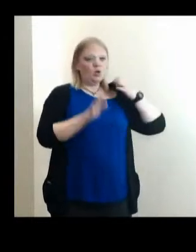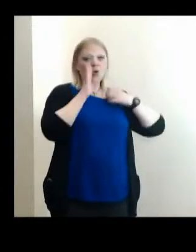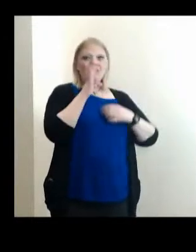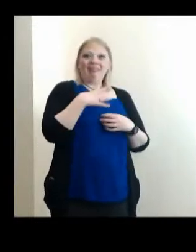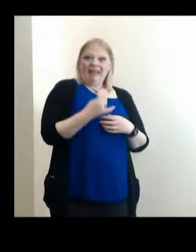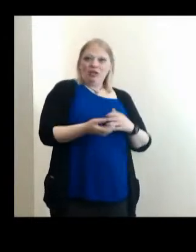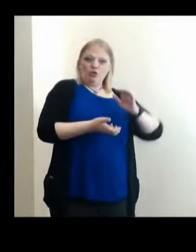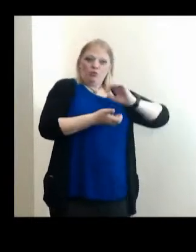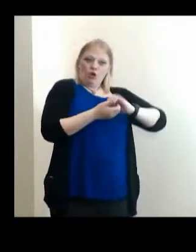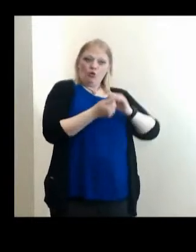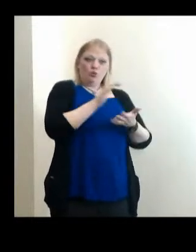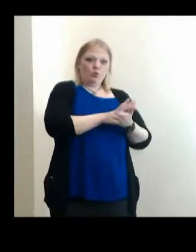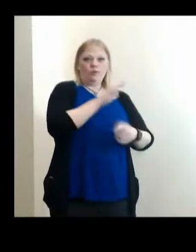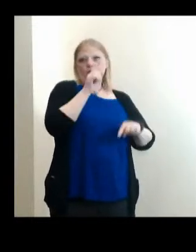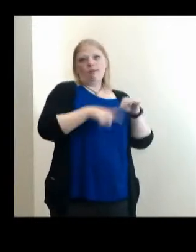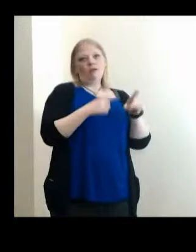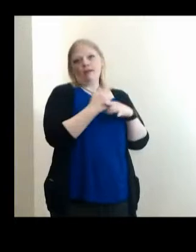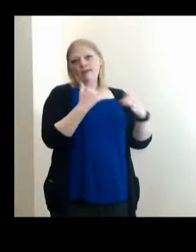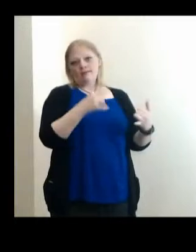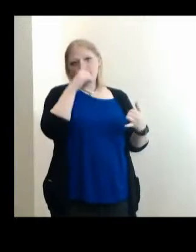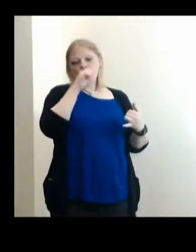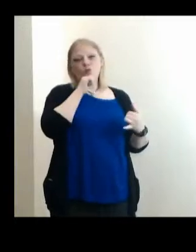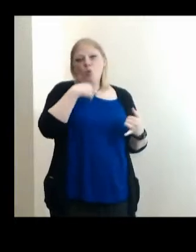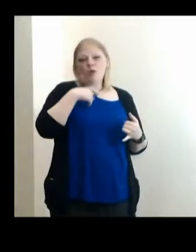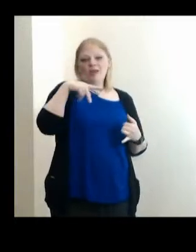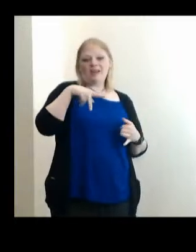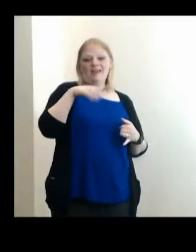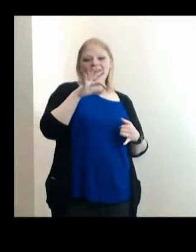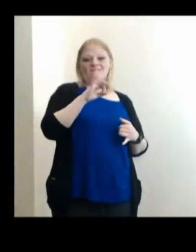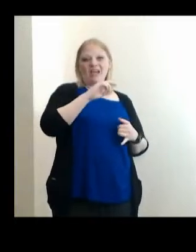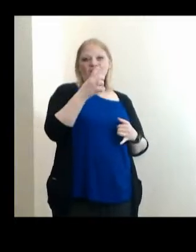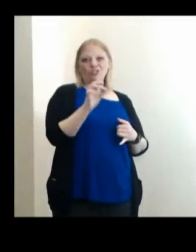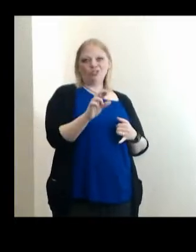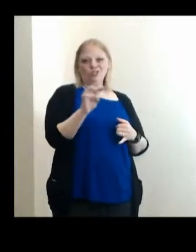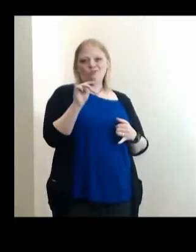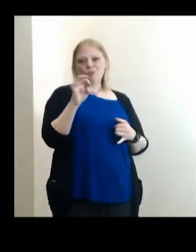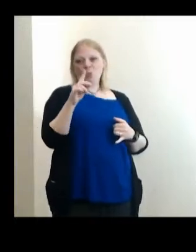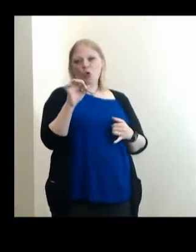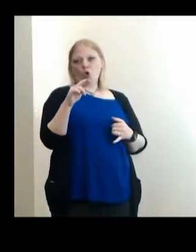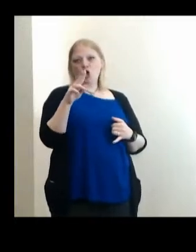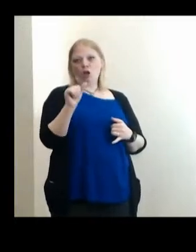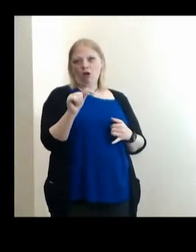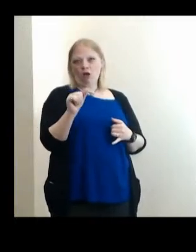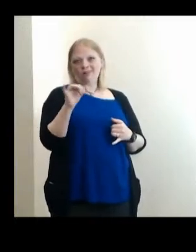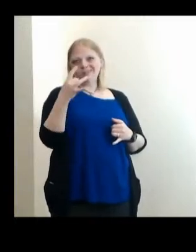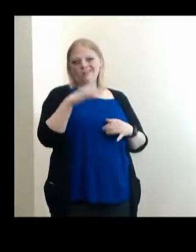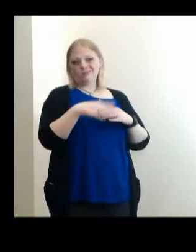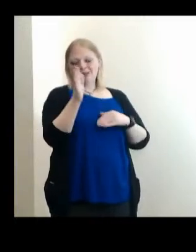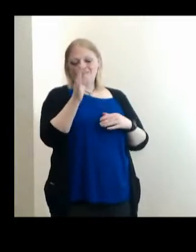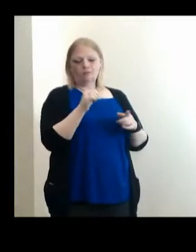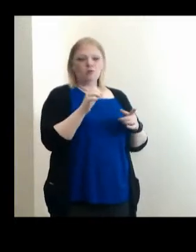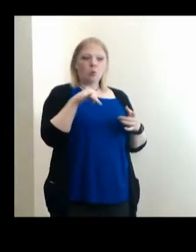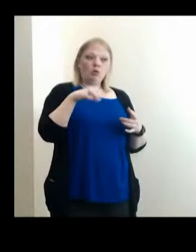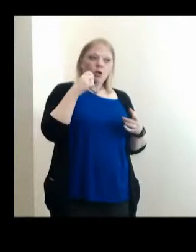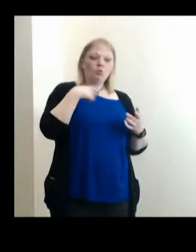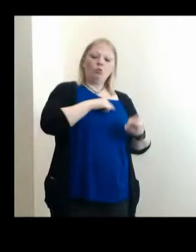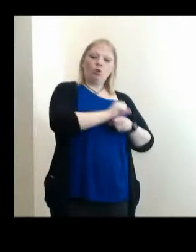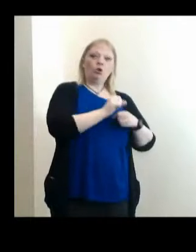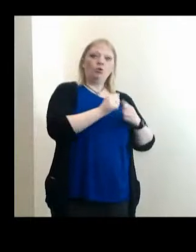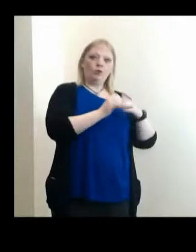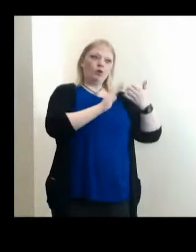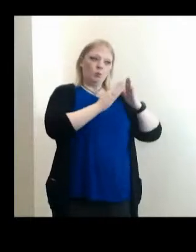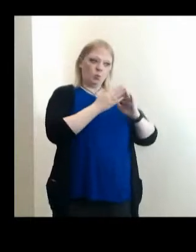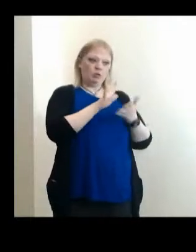partner with schools, but we can't right now because we don't have the Pfizer vaccine. We have the Moderna, which is 18 and above. So we are working with community centers. We're going to be doing